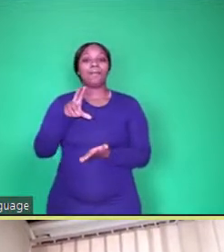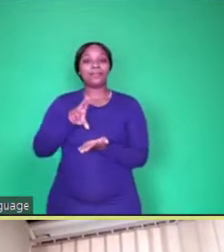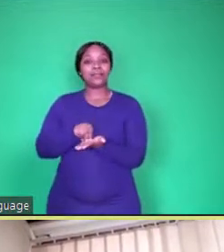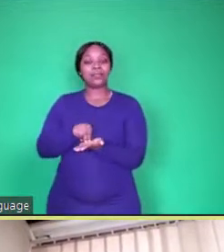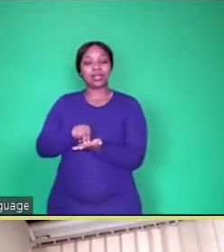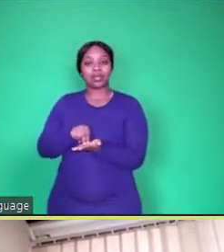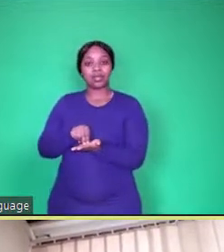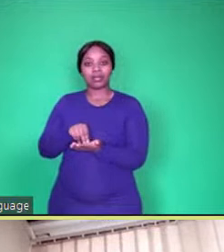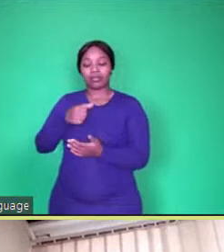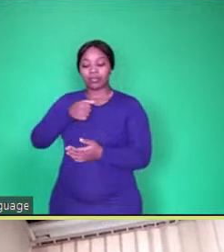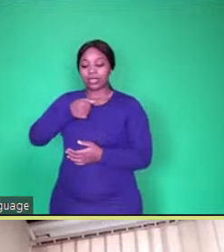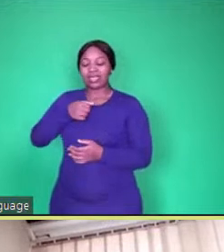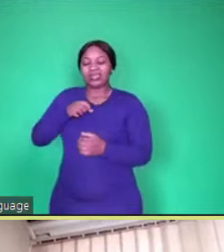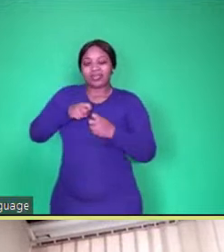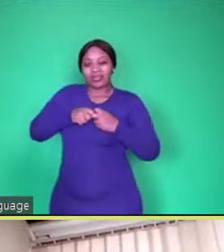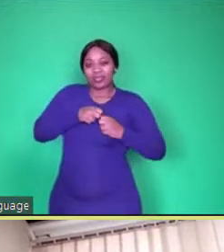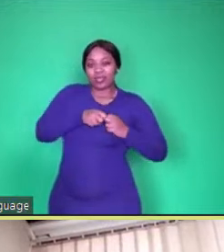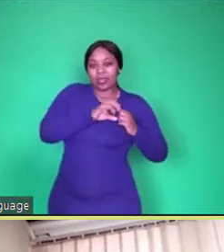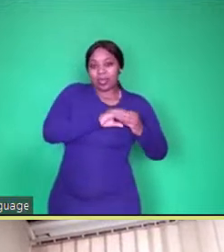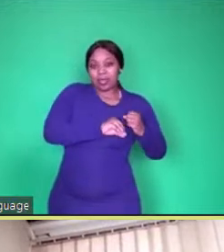I'm having some problem.